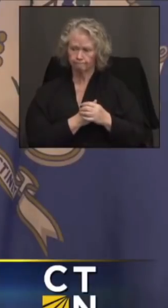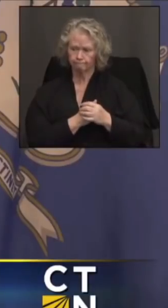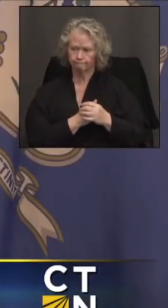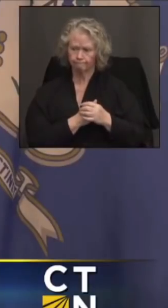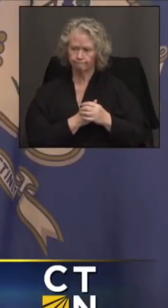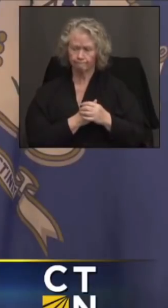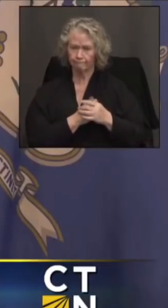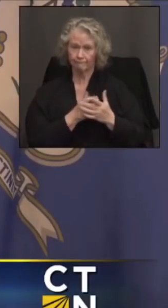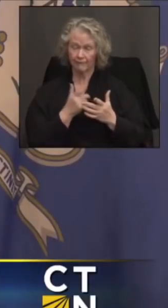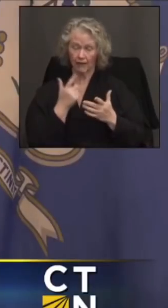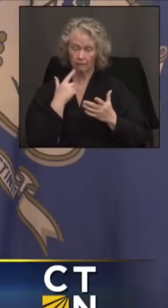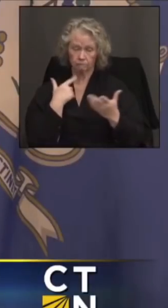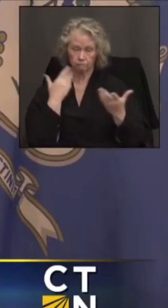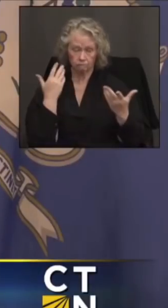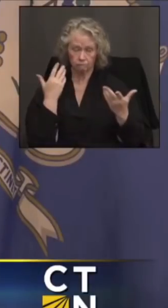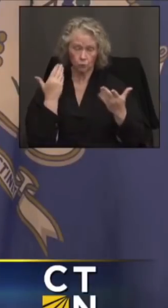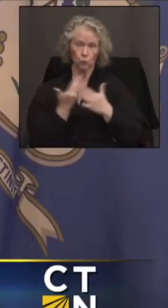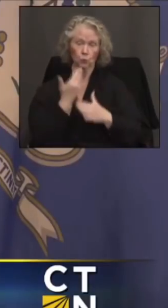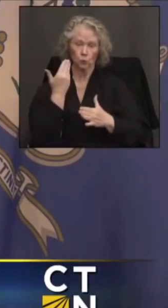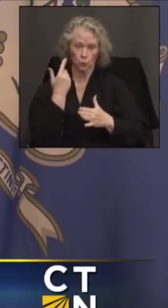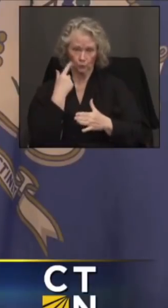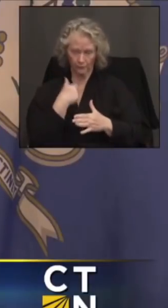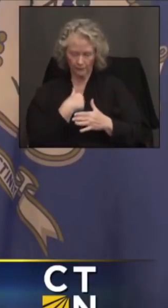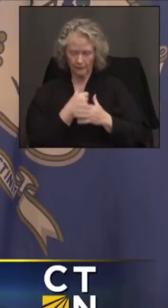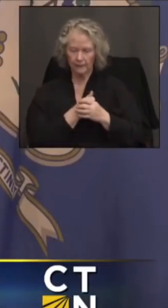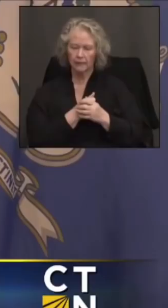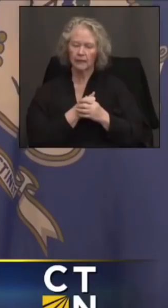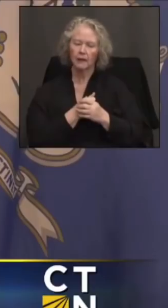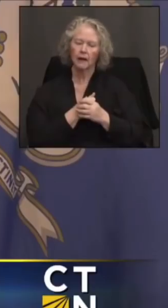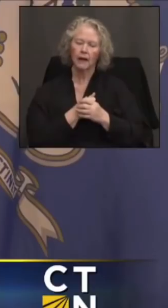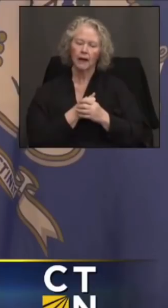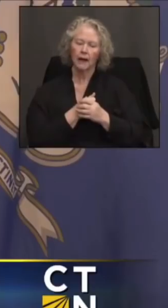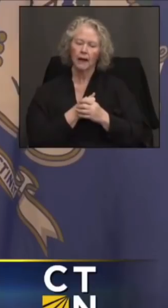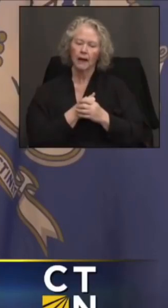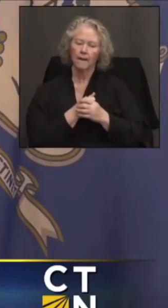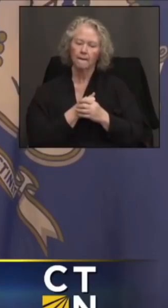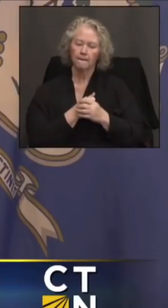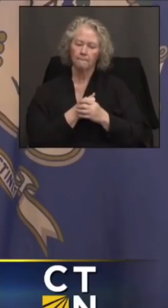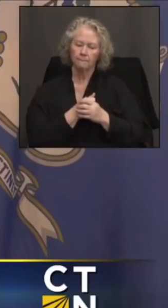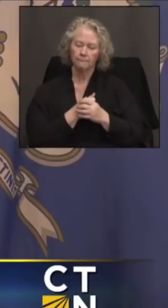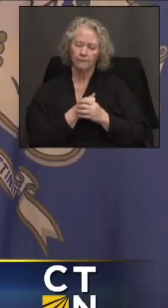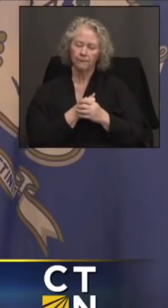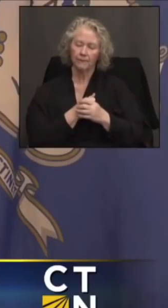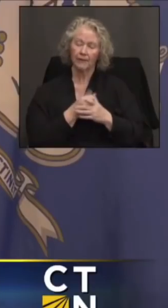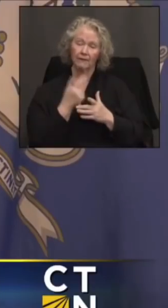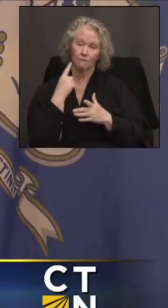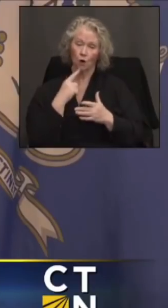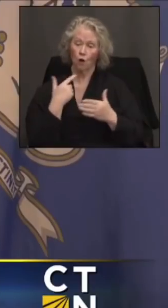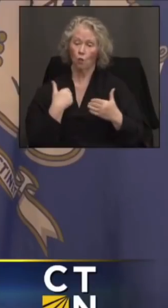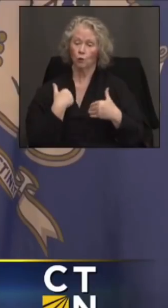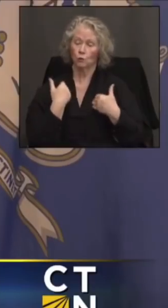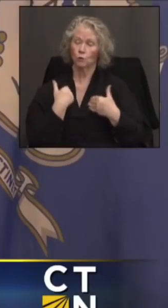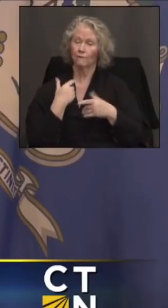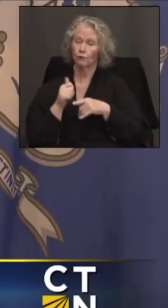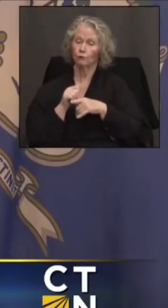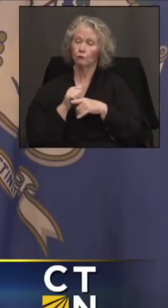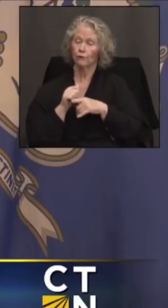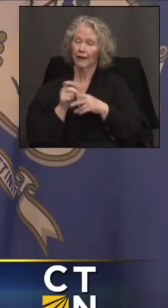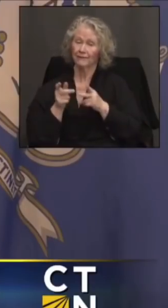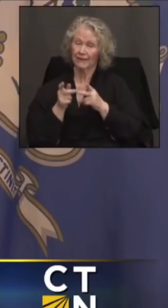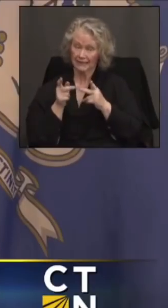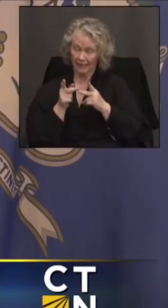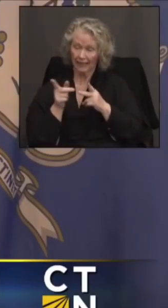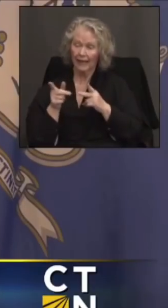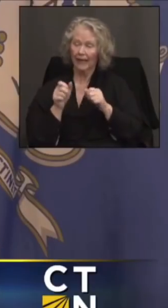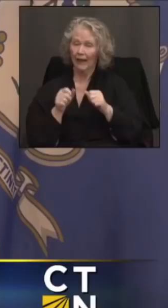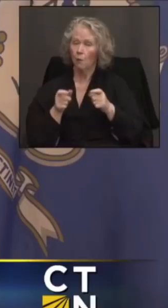That was unbeknownst to me. I can tell you that when it comes to our juvenile training facility, it's got capacity